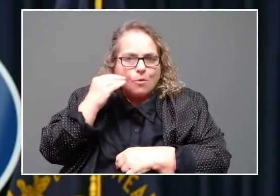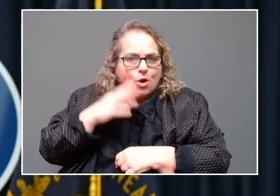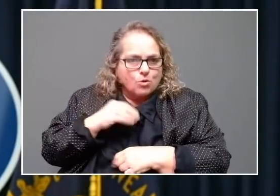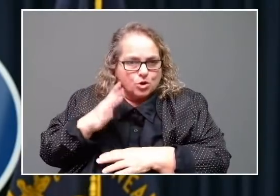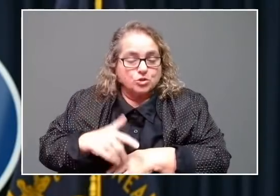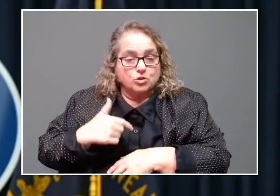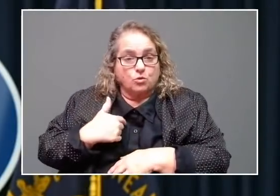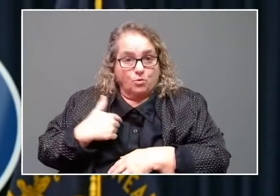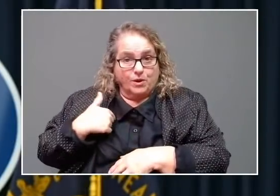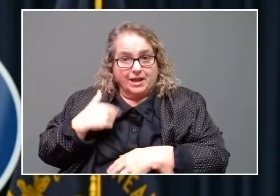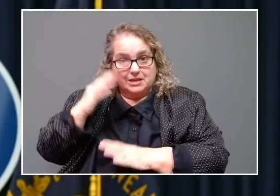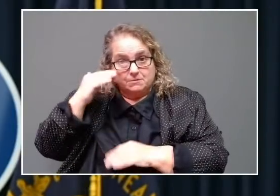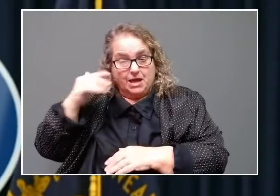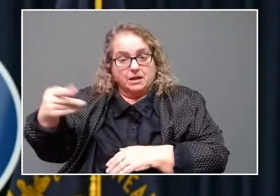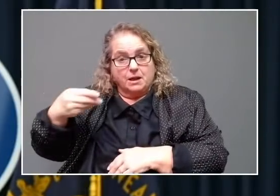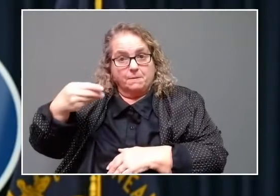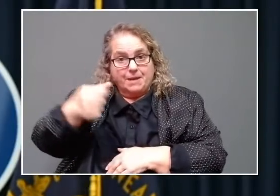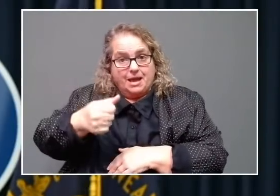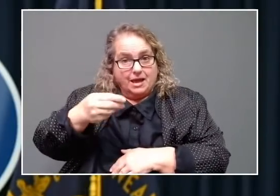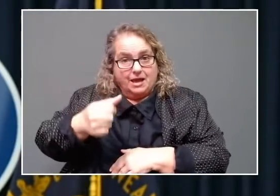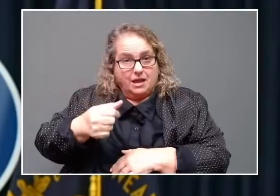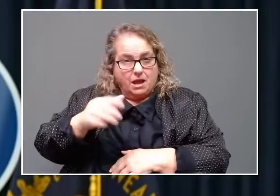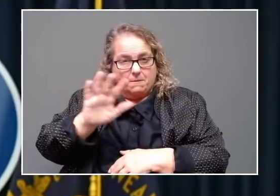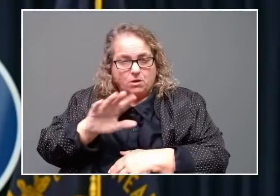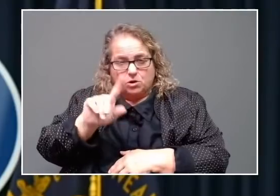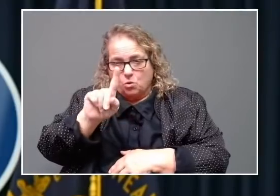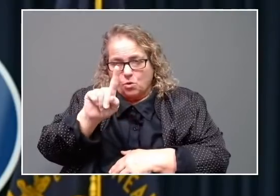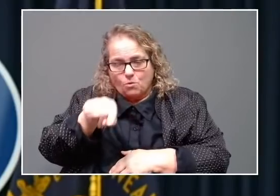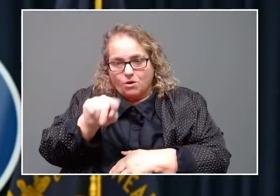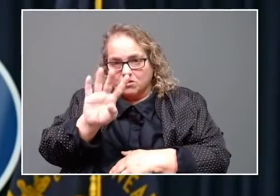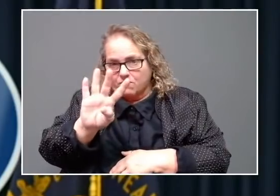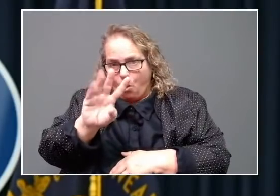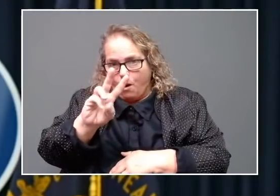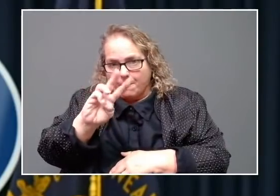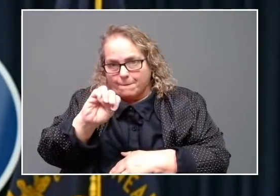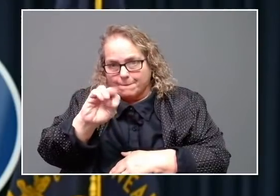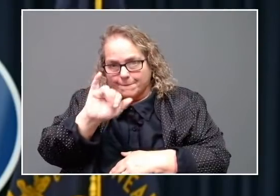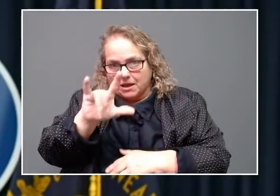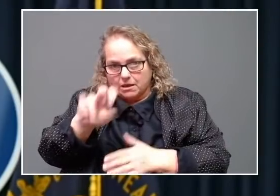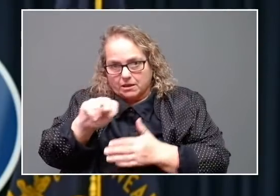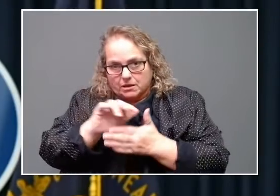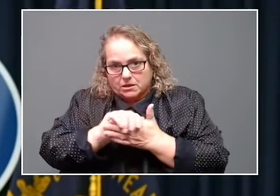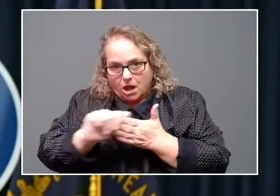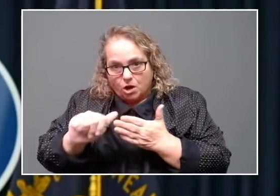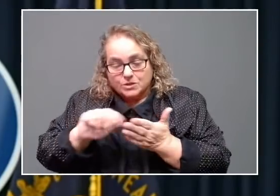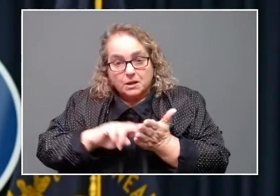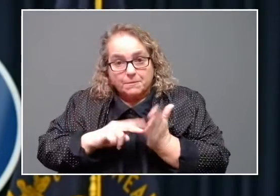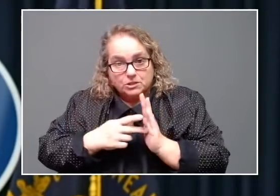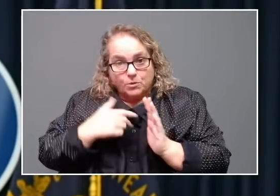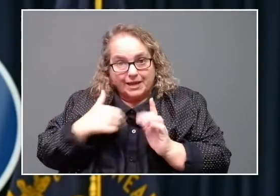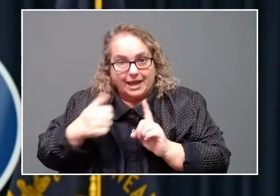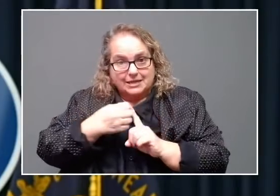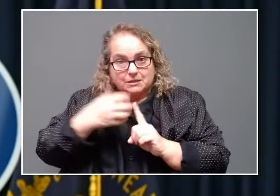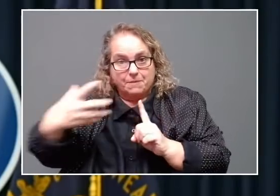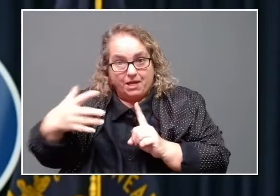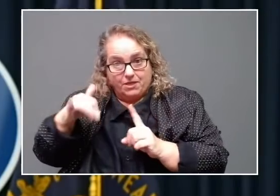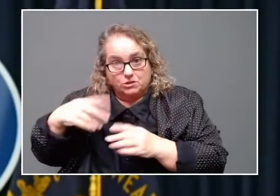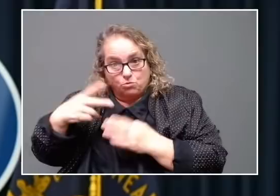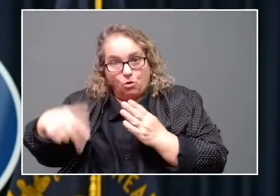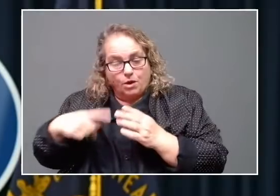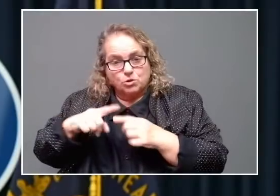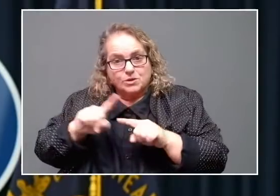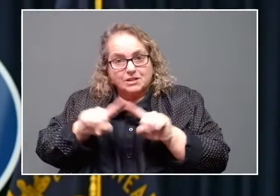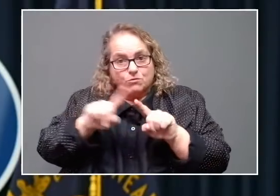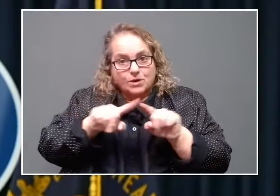first part of this to be about $1.4 million, which means we're going to be able to expand this program to other areas that we'll